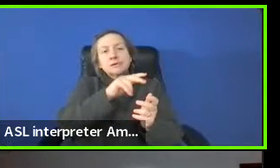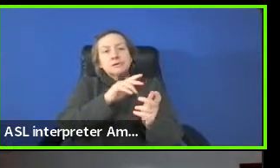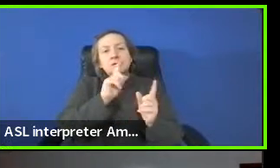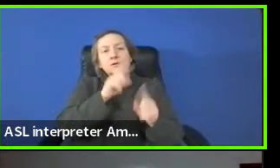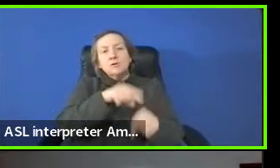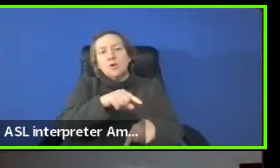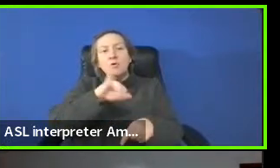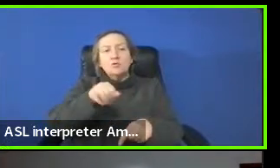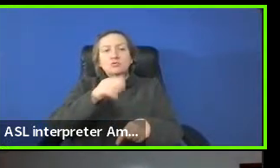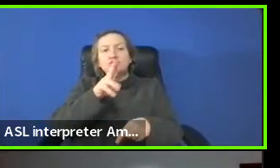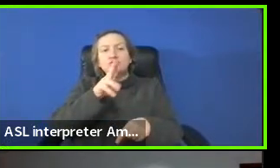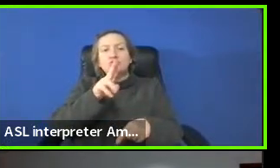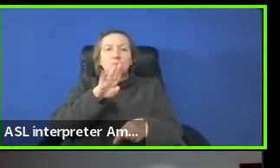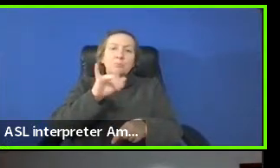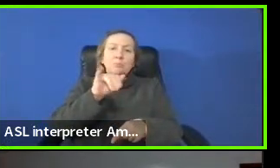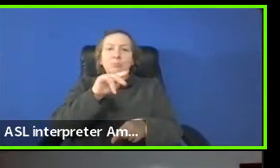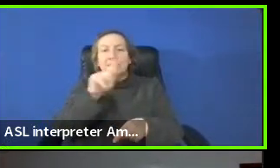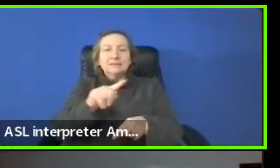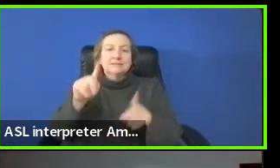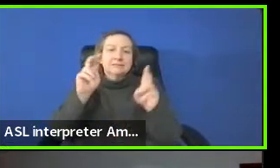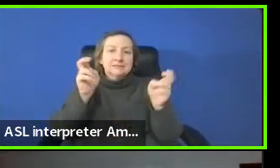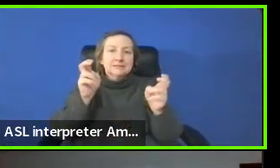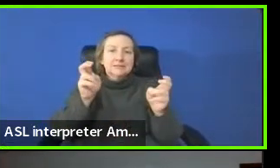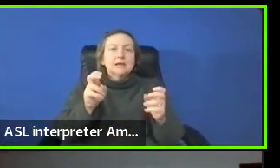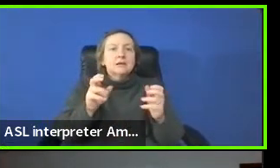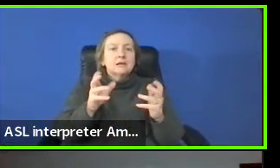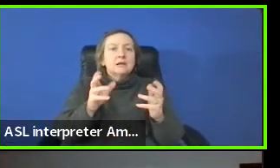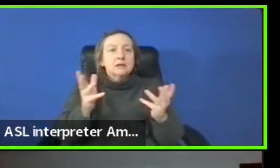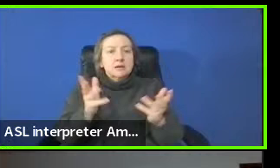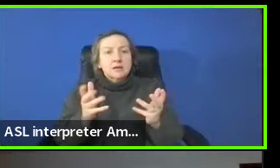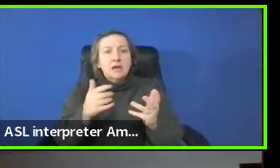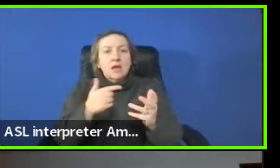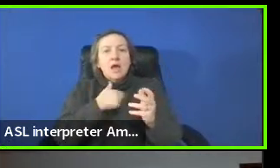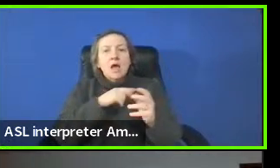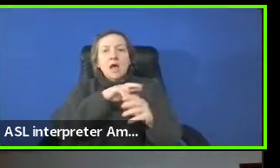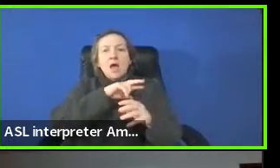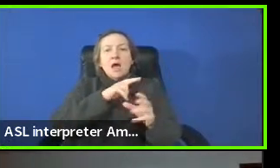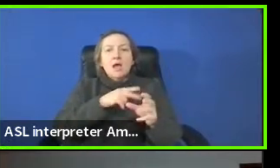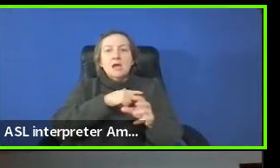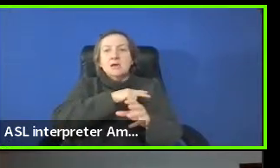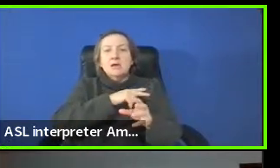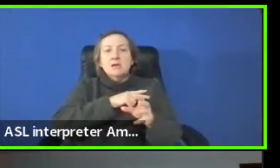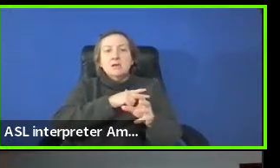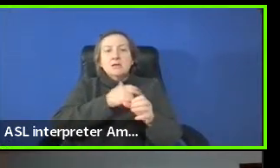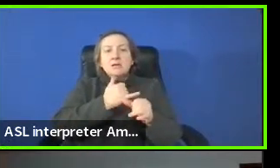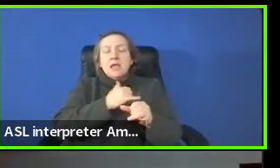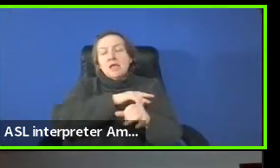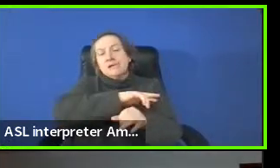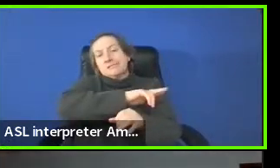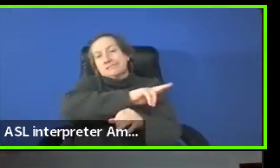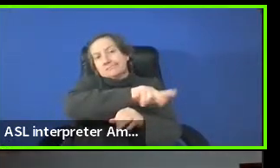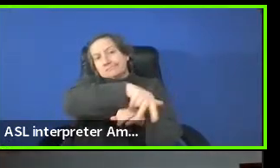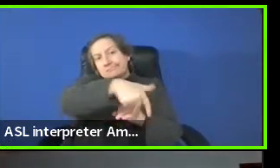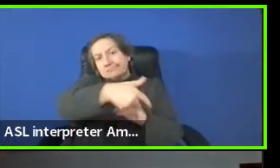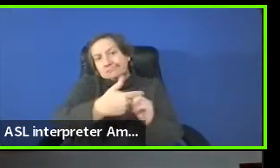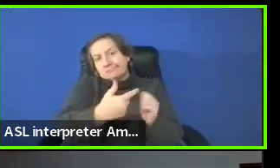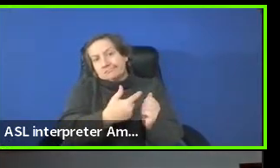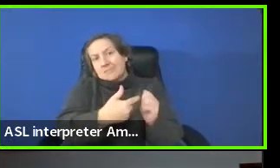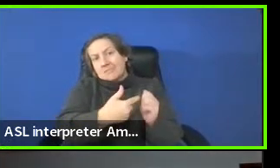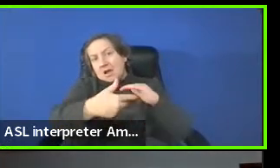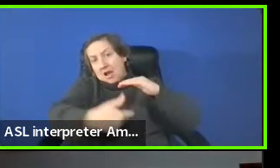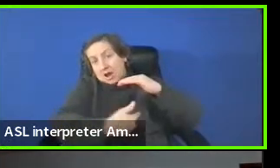over to Jubitz. Right now, what I do is I do a quick exit ramp off to the right and loop